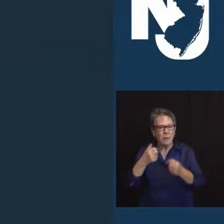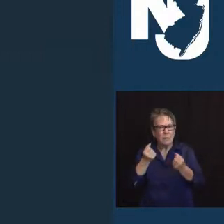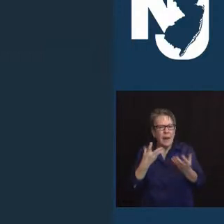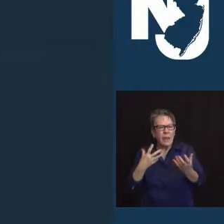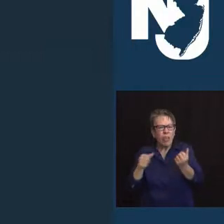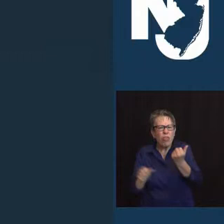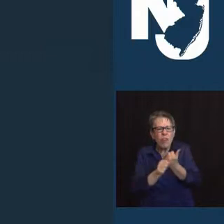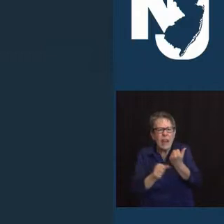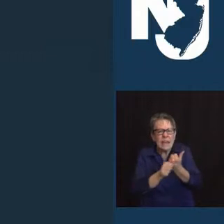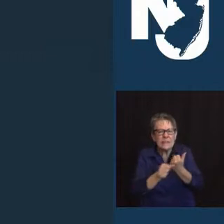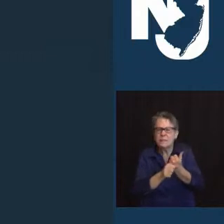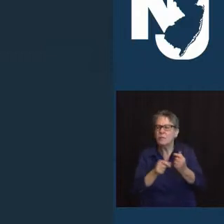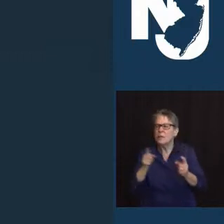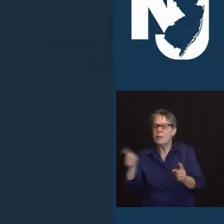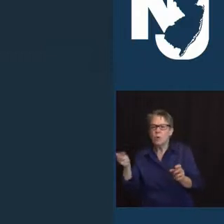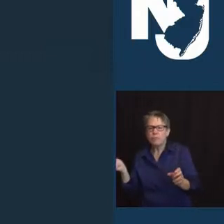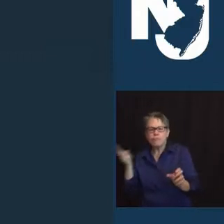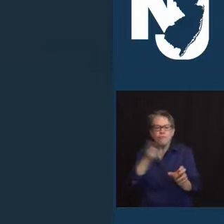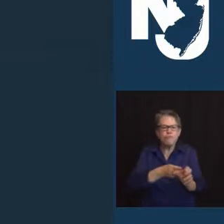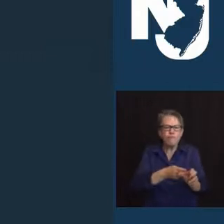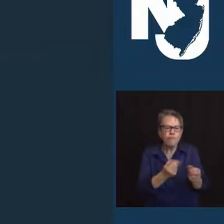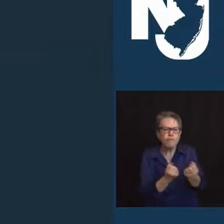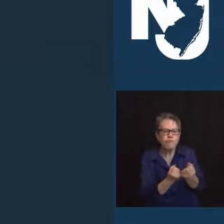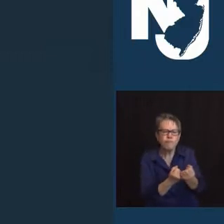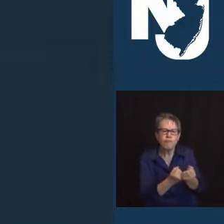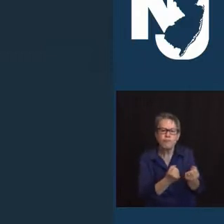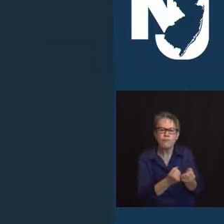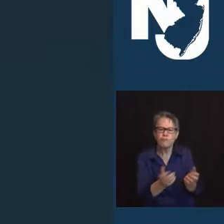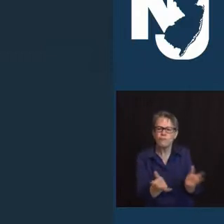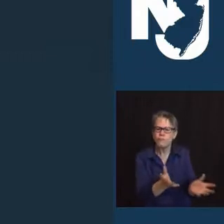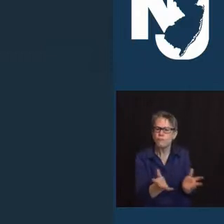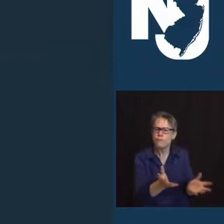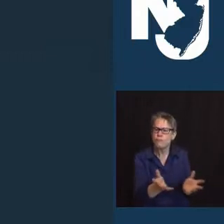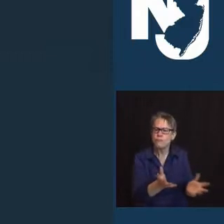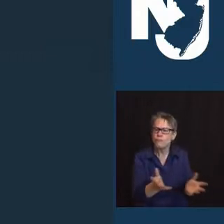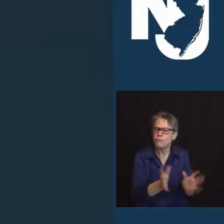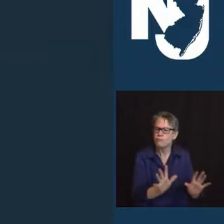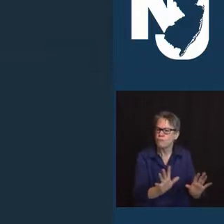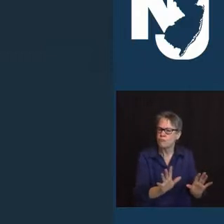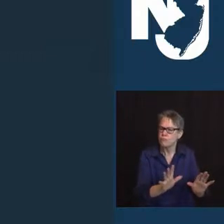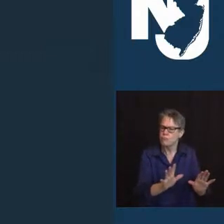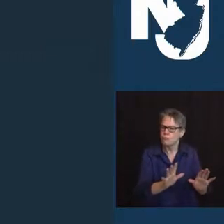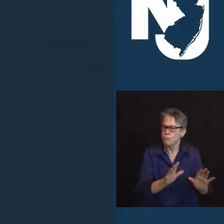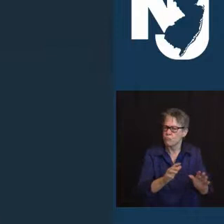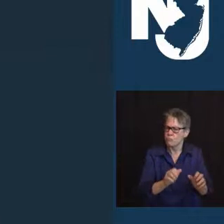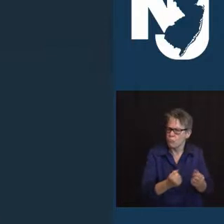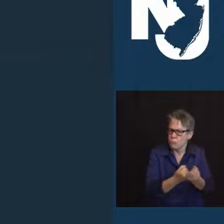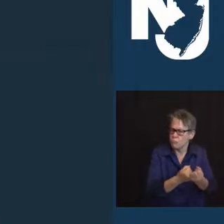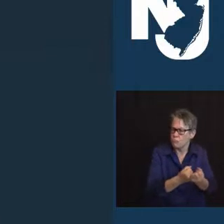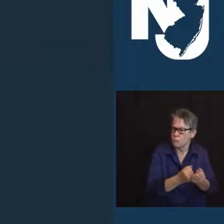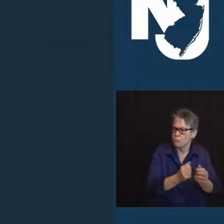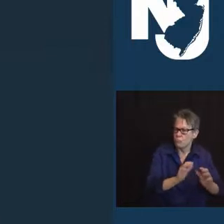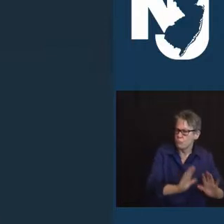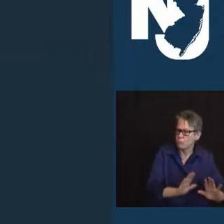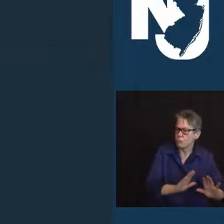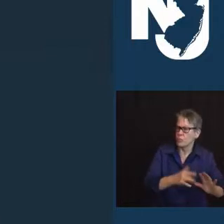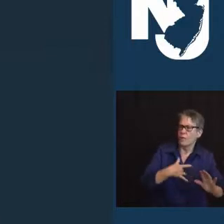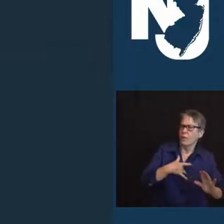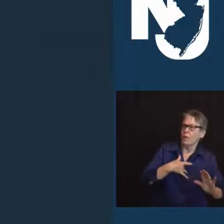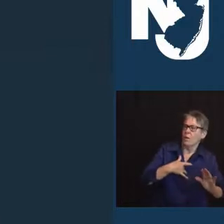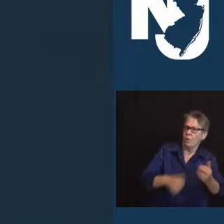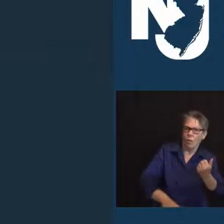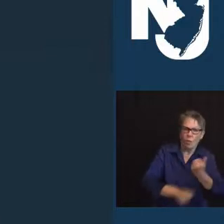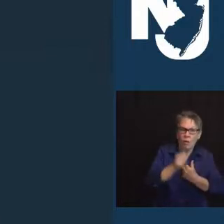his reasoning was simple, and I'll quote Ben, "They should know that the board is proud of their work and their